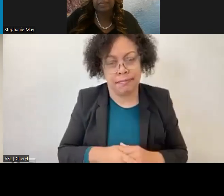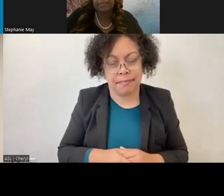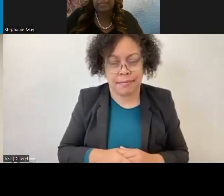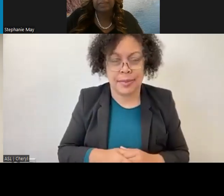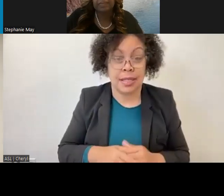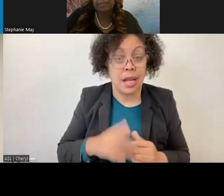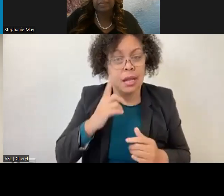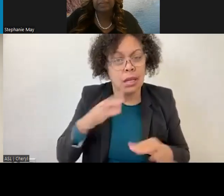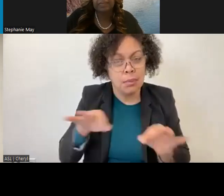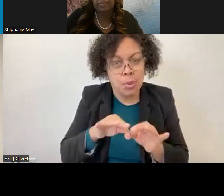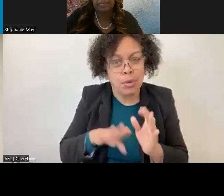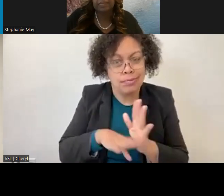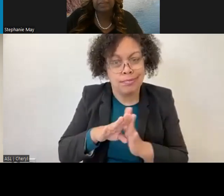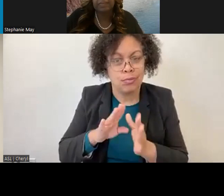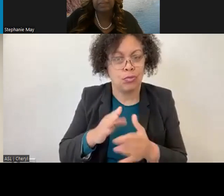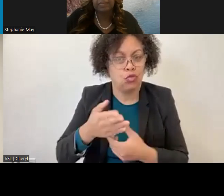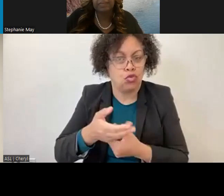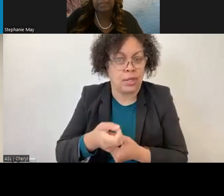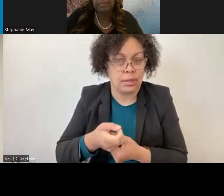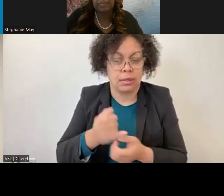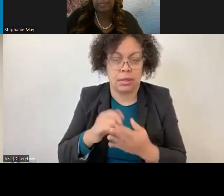paramount to community engaged research.